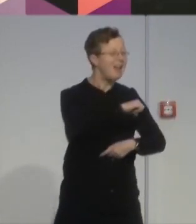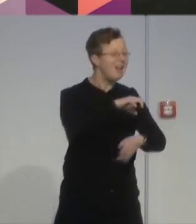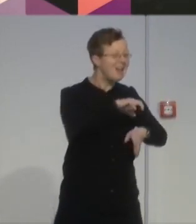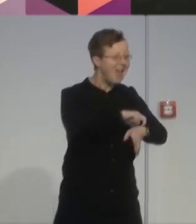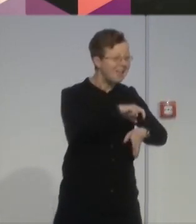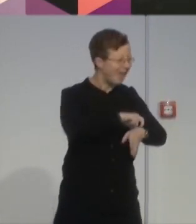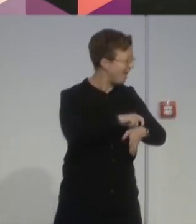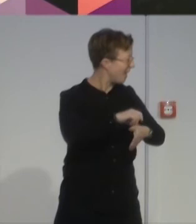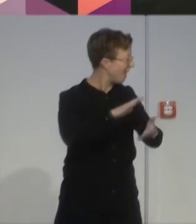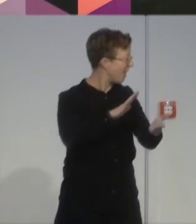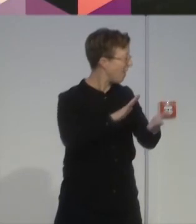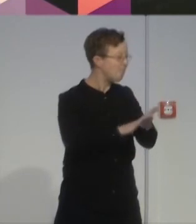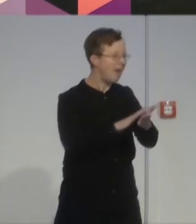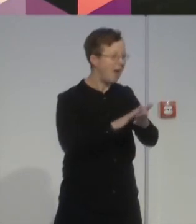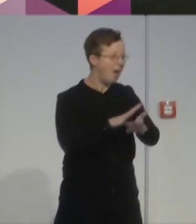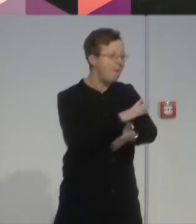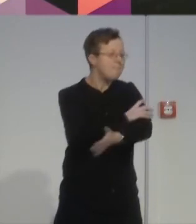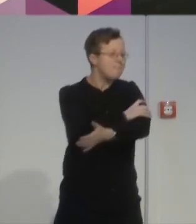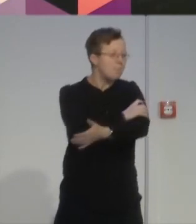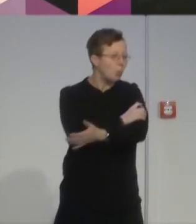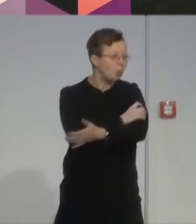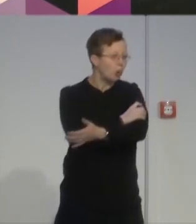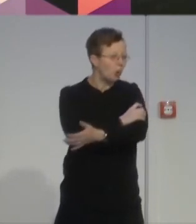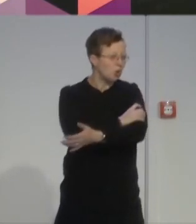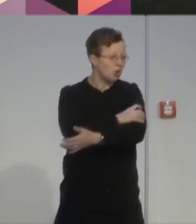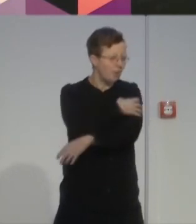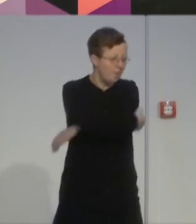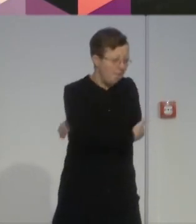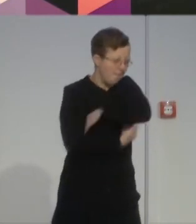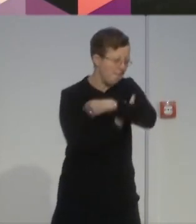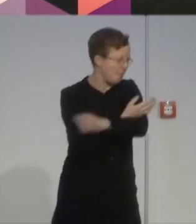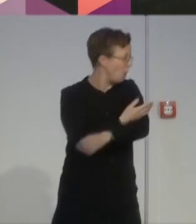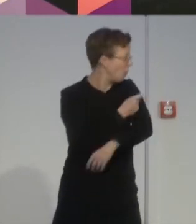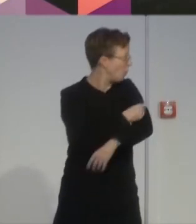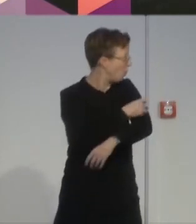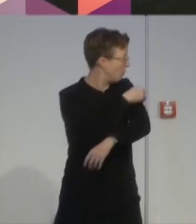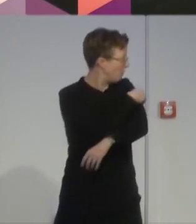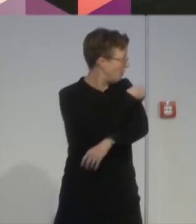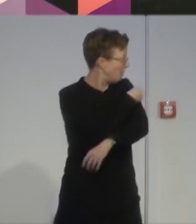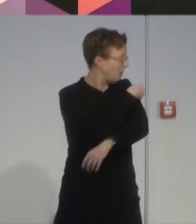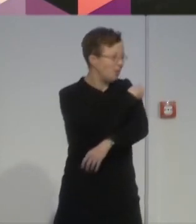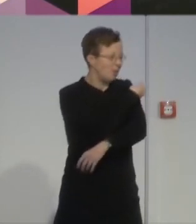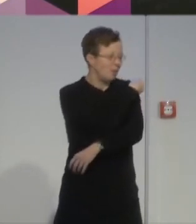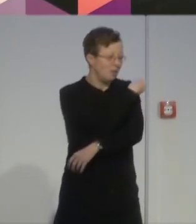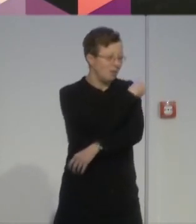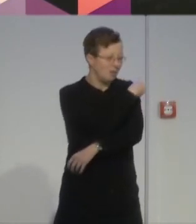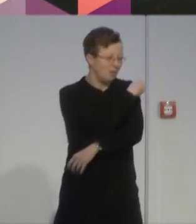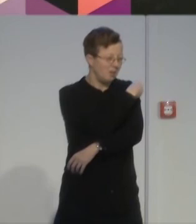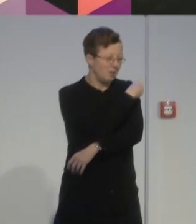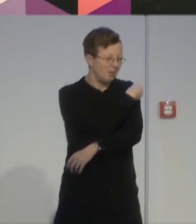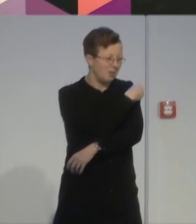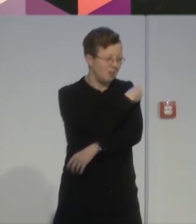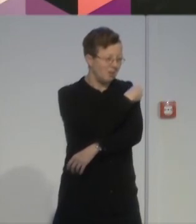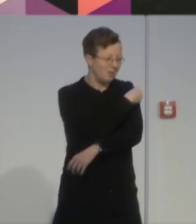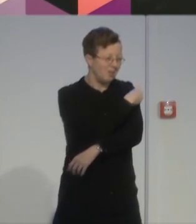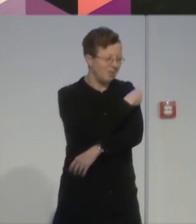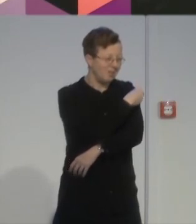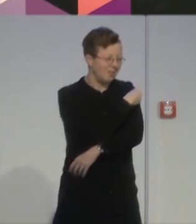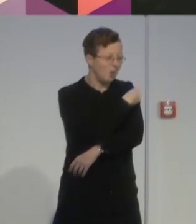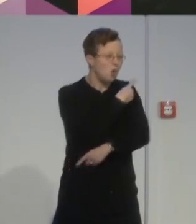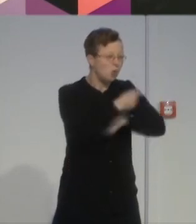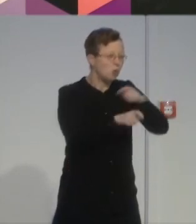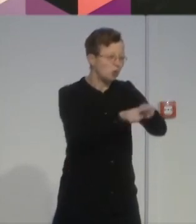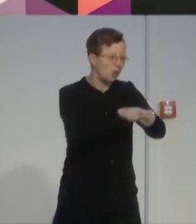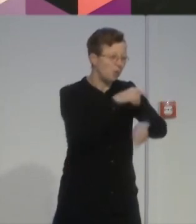the blood color pressure around the arm, where something was doing like that on top of the